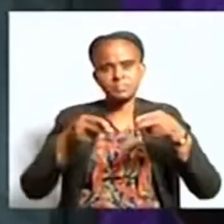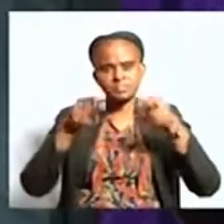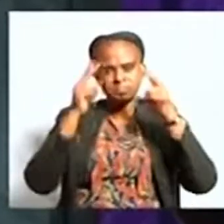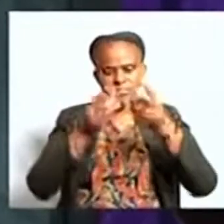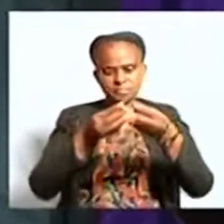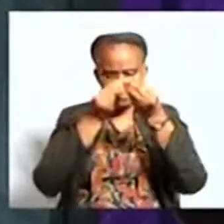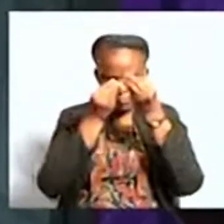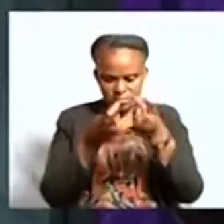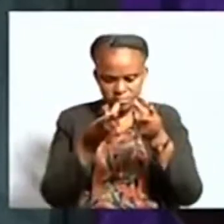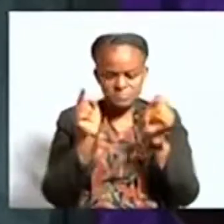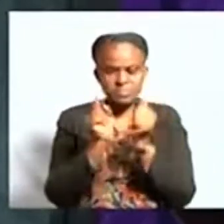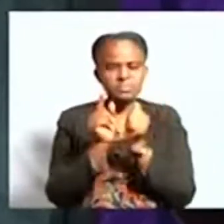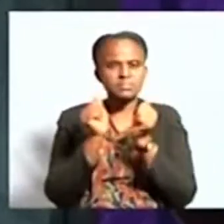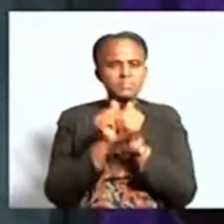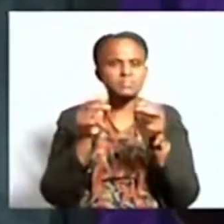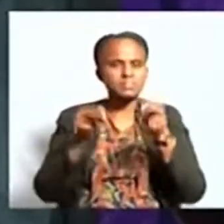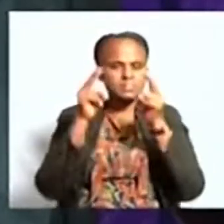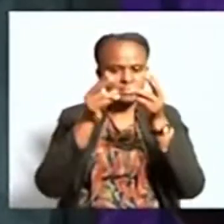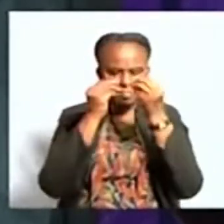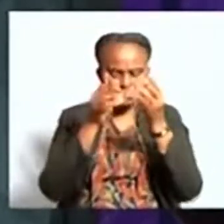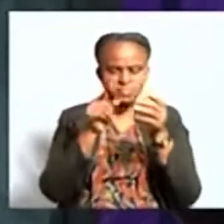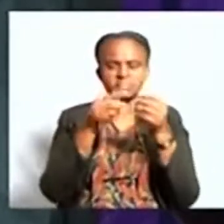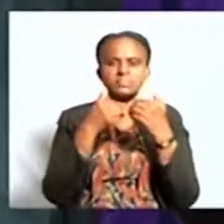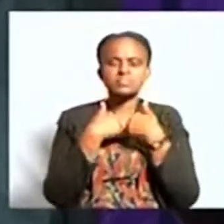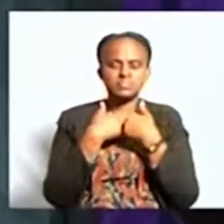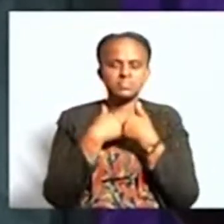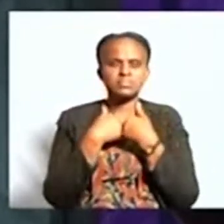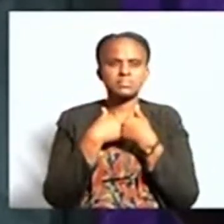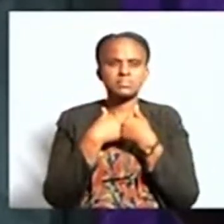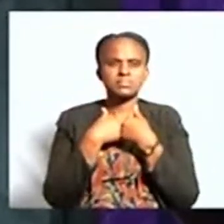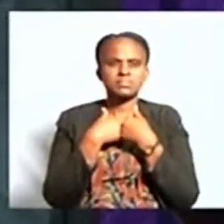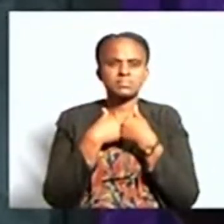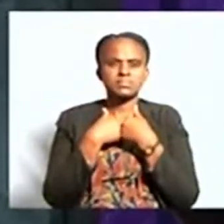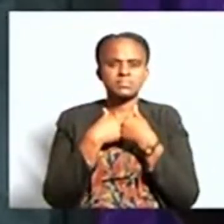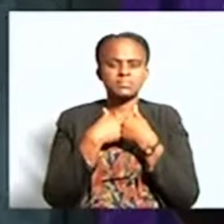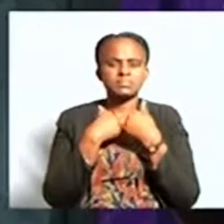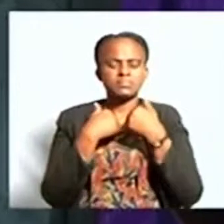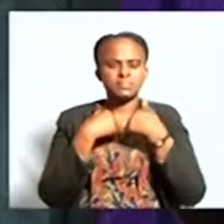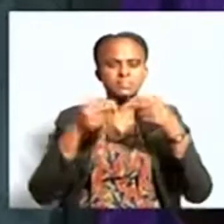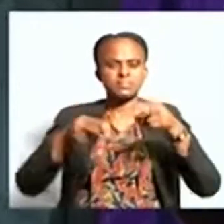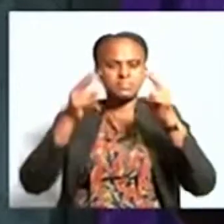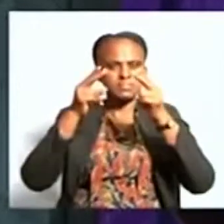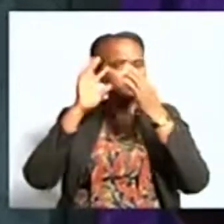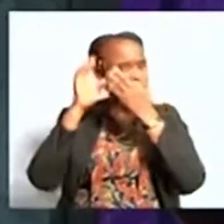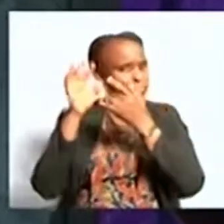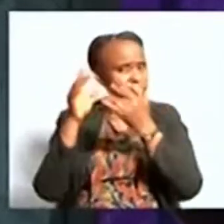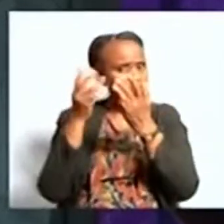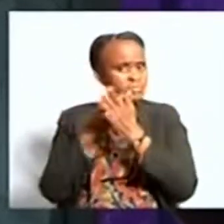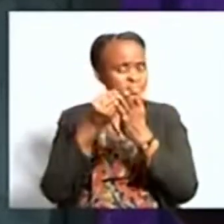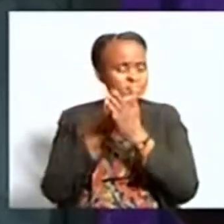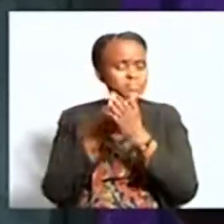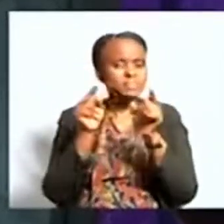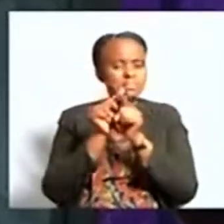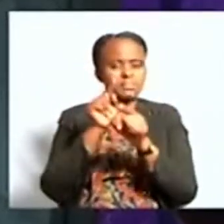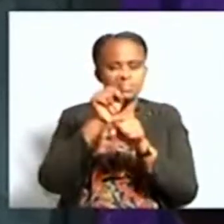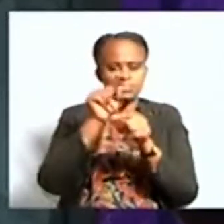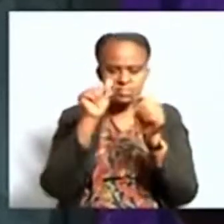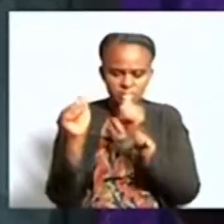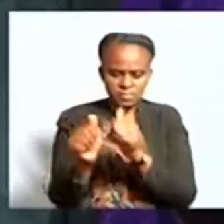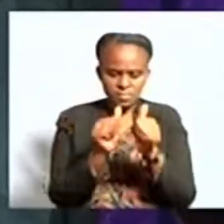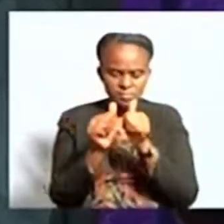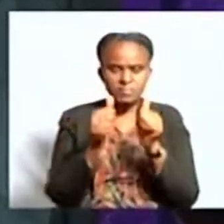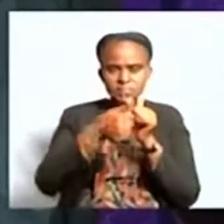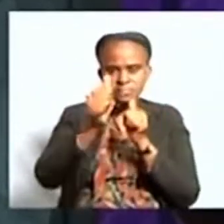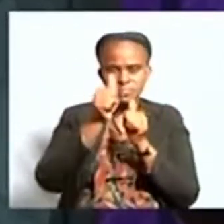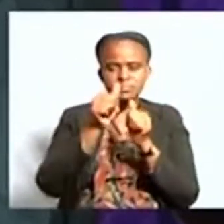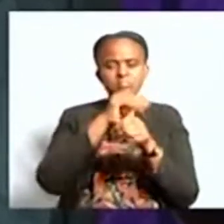compliance, and with high compliance you have high revenue expectation, the enforcement activities